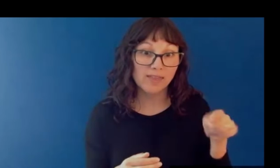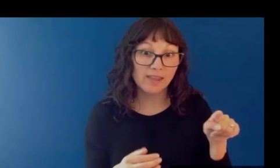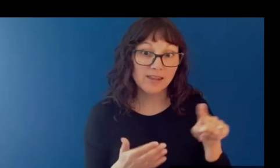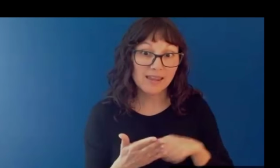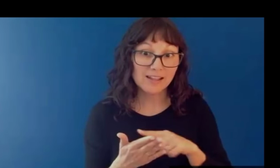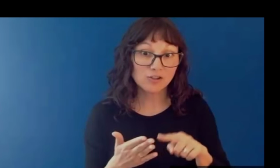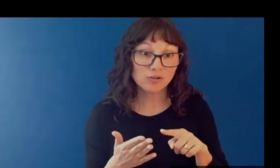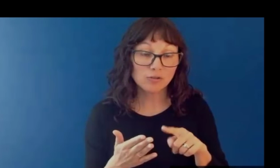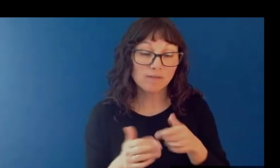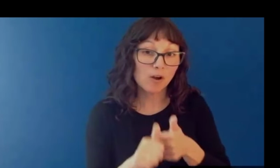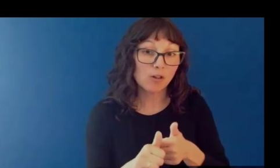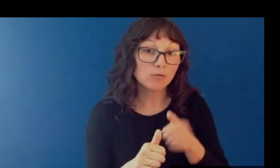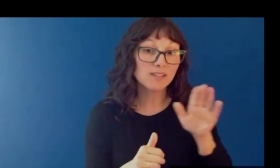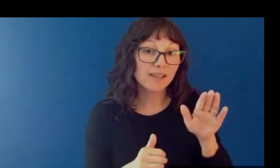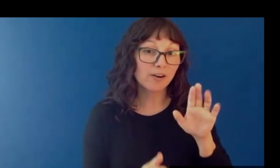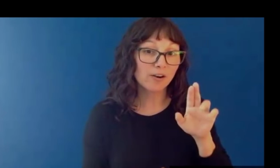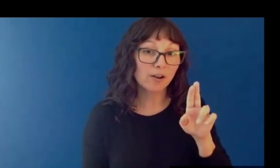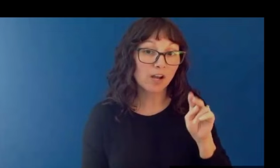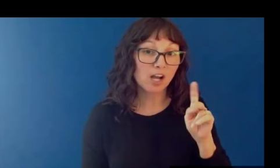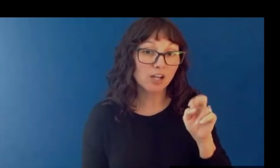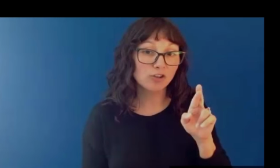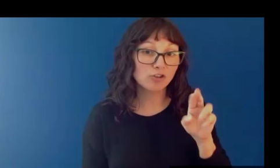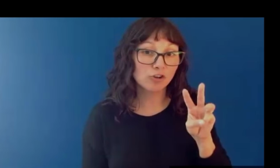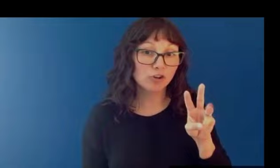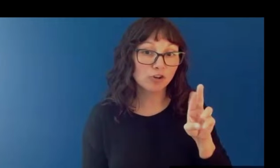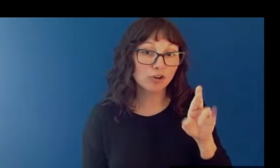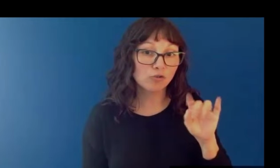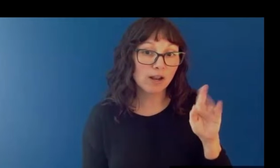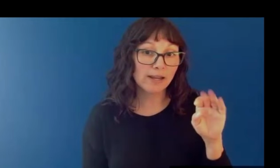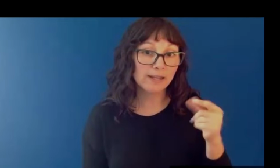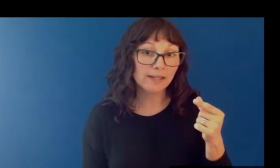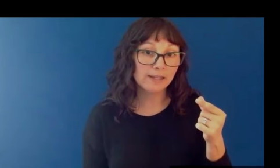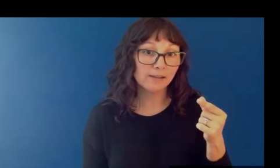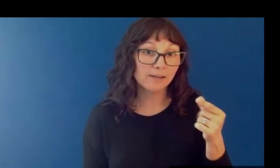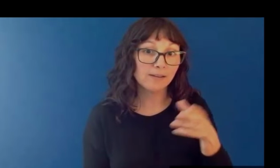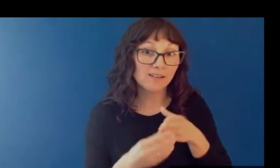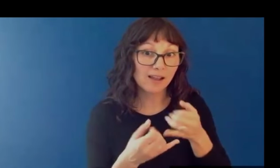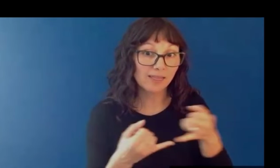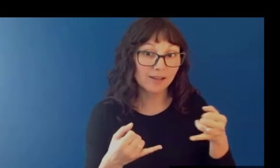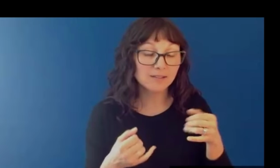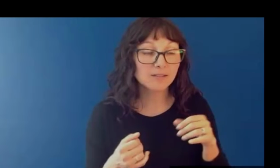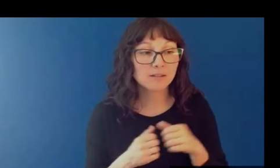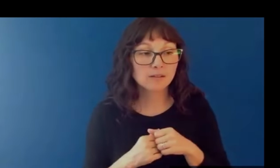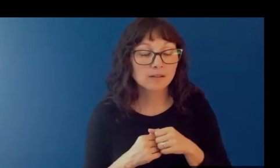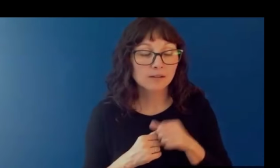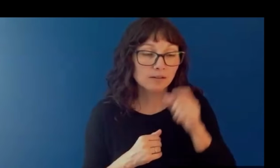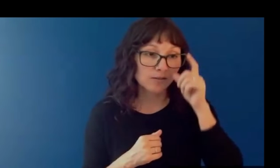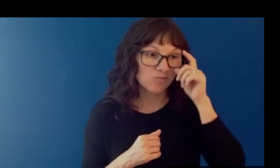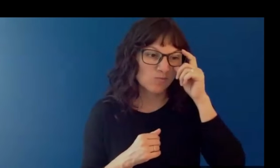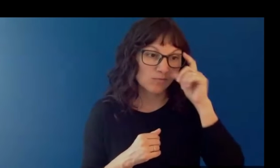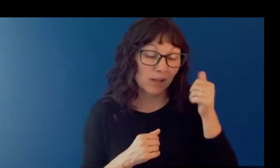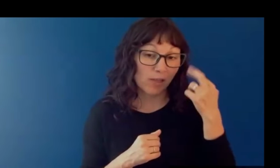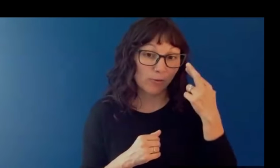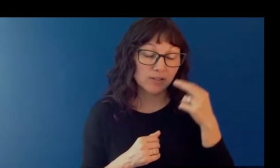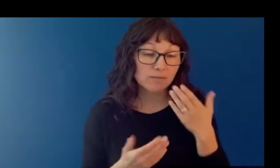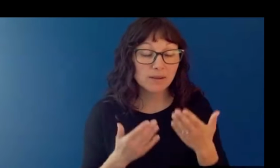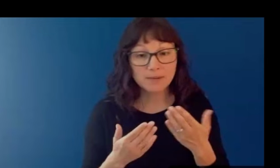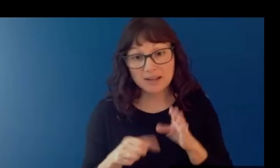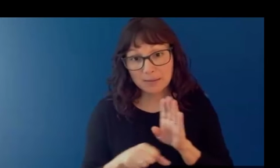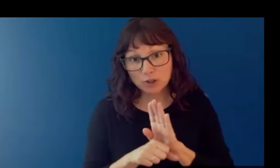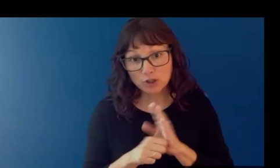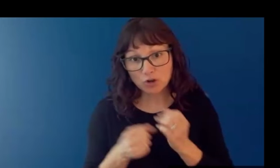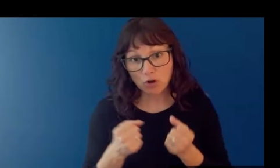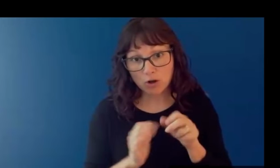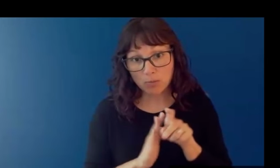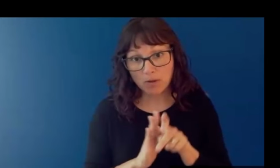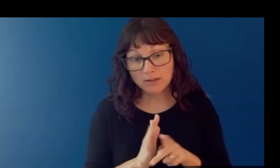guidelines. Another reason can be, say, for a commercial auto insurance policy, and